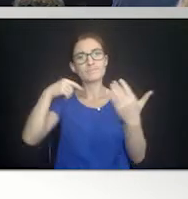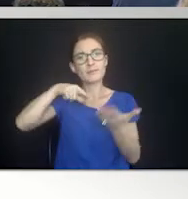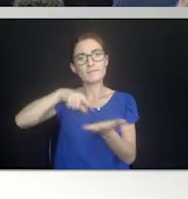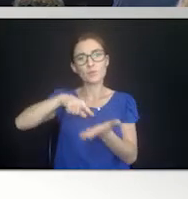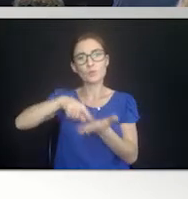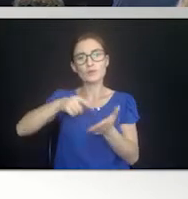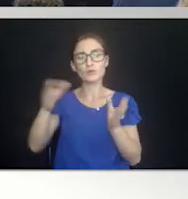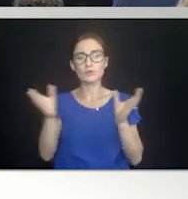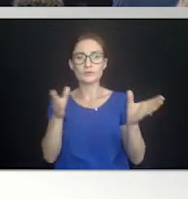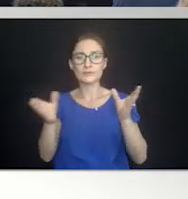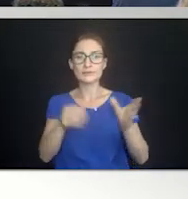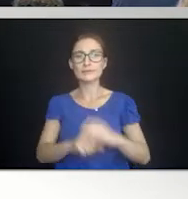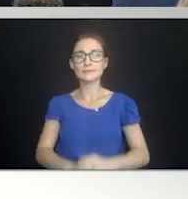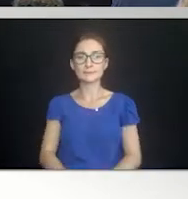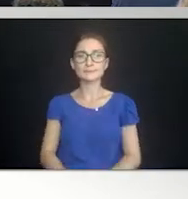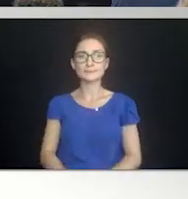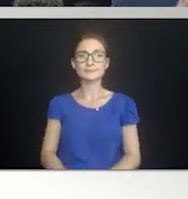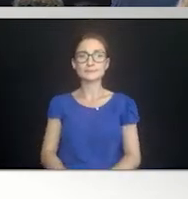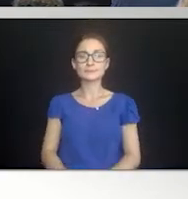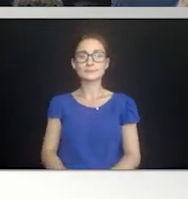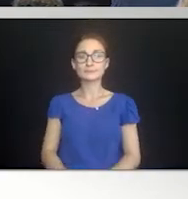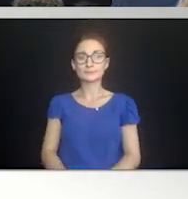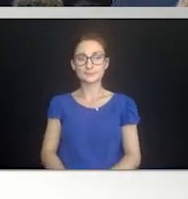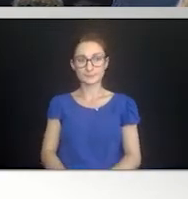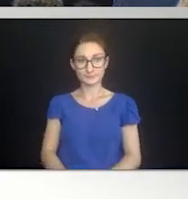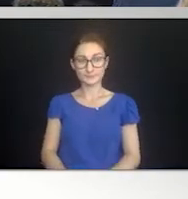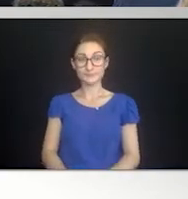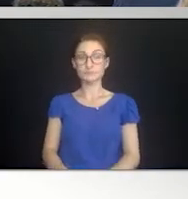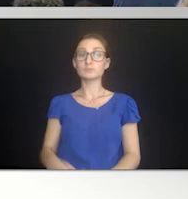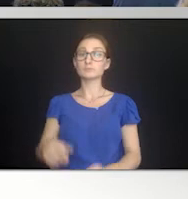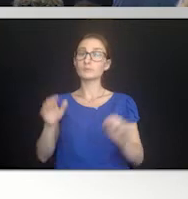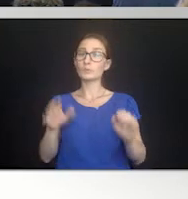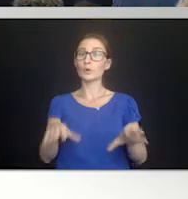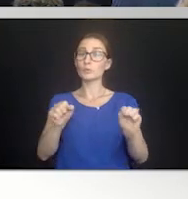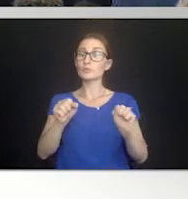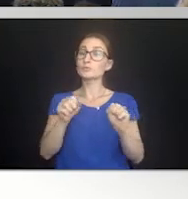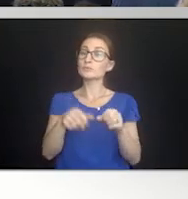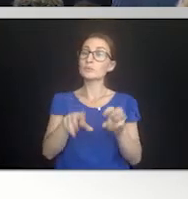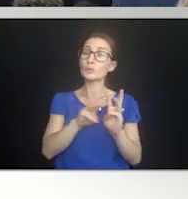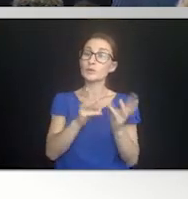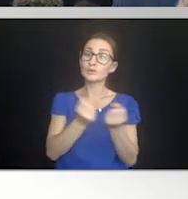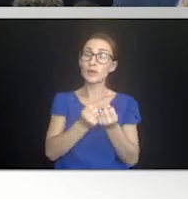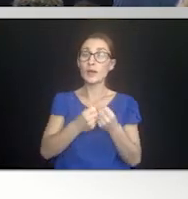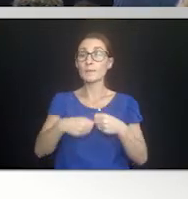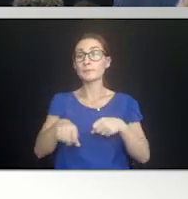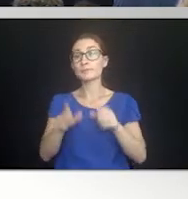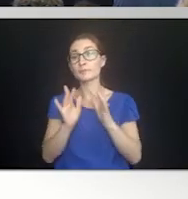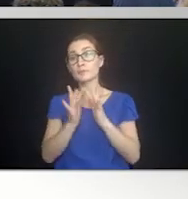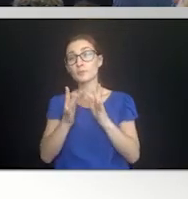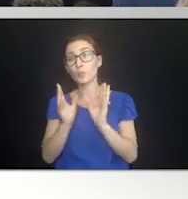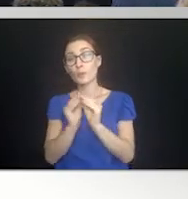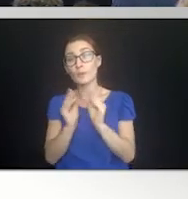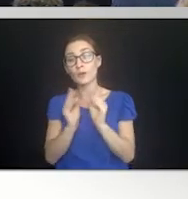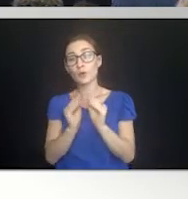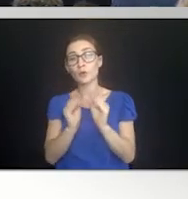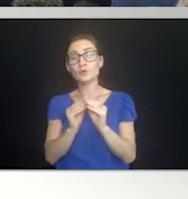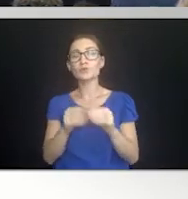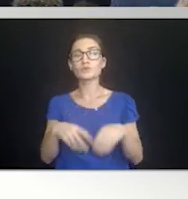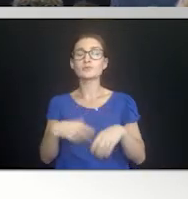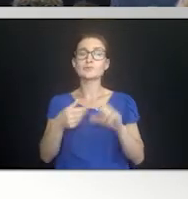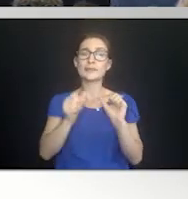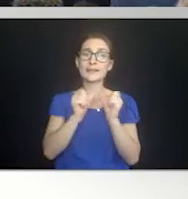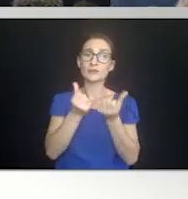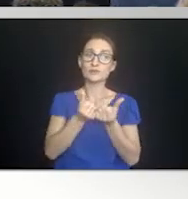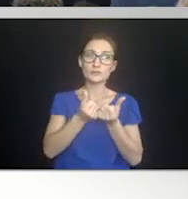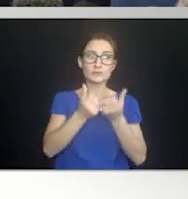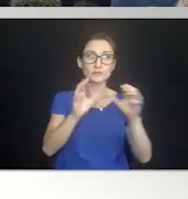Everybody should have the services that we're going to talk about tonight. So our workshops and webinars, again, you'll see a lot of support groups and agencies